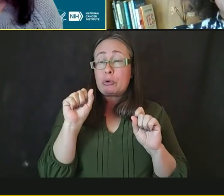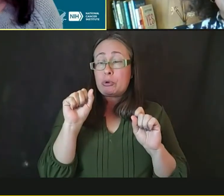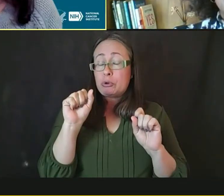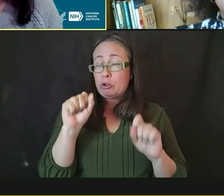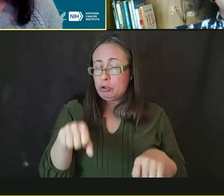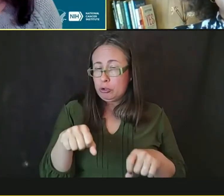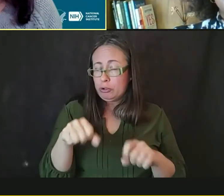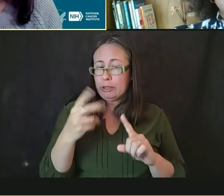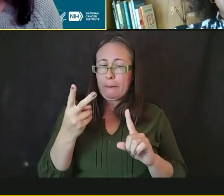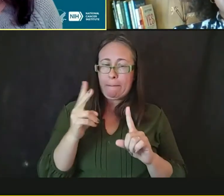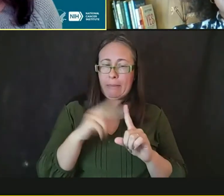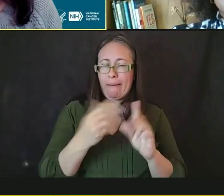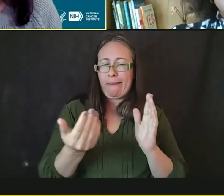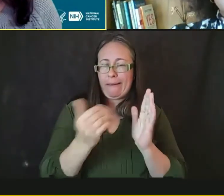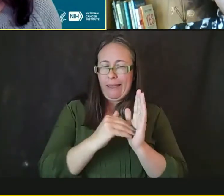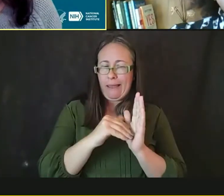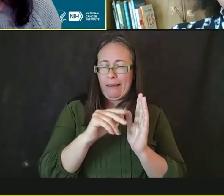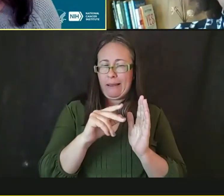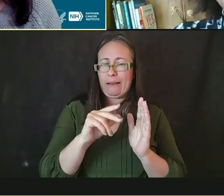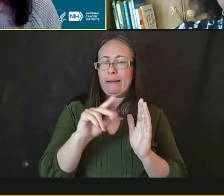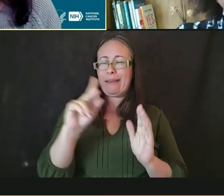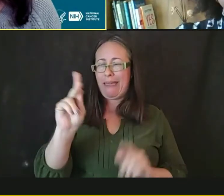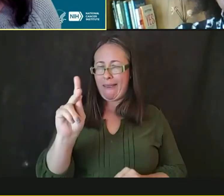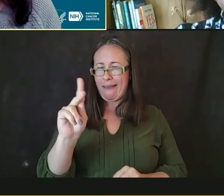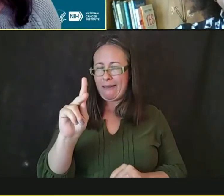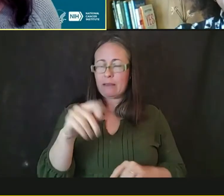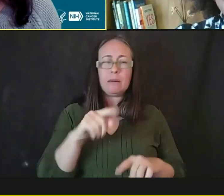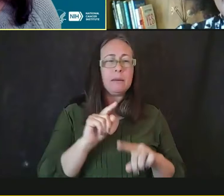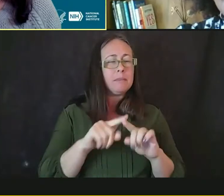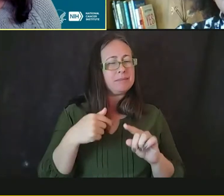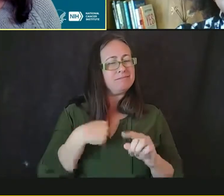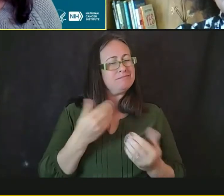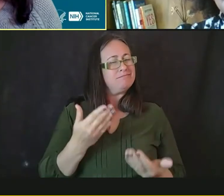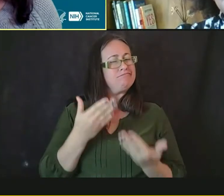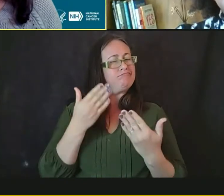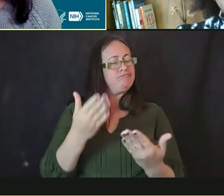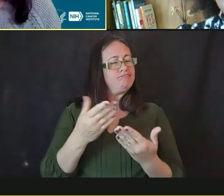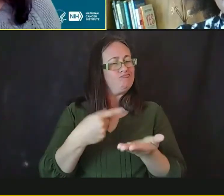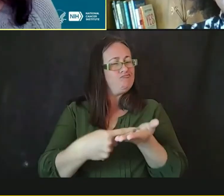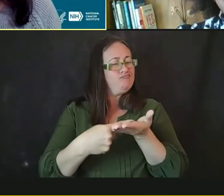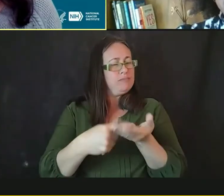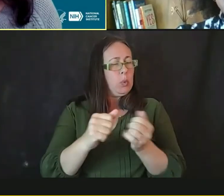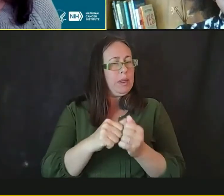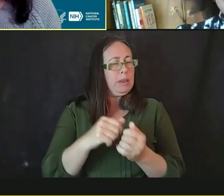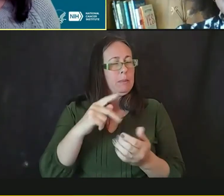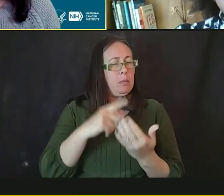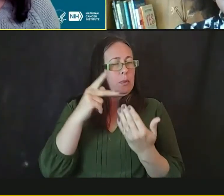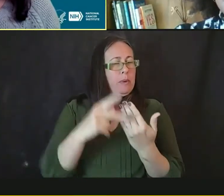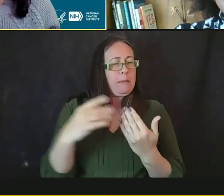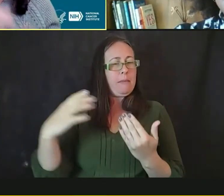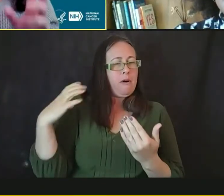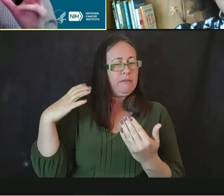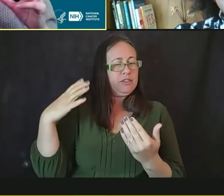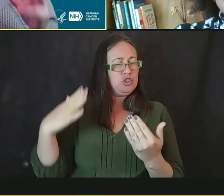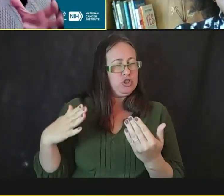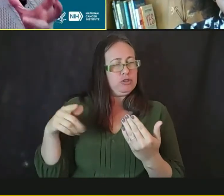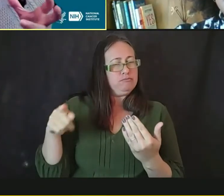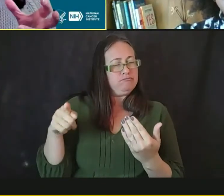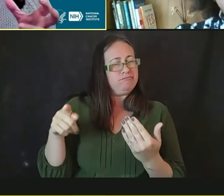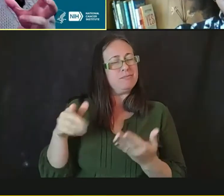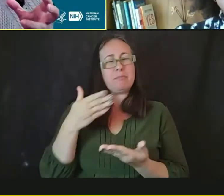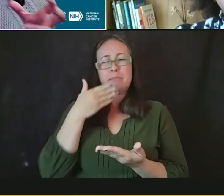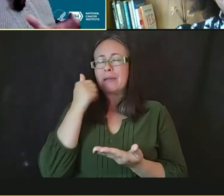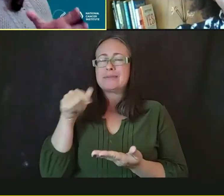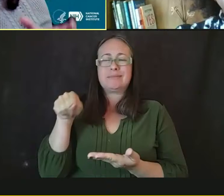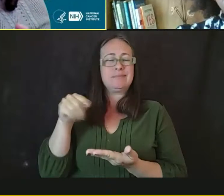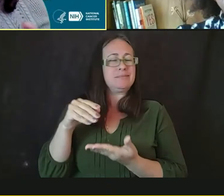apply for another K, but I would suggest talking to your program officer who could best guide you in terms of, because your